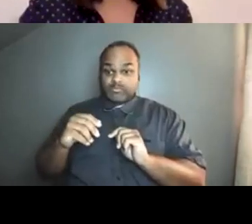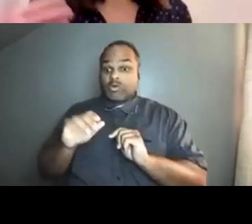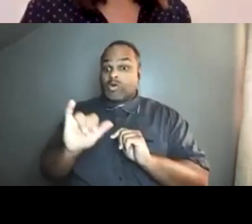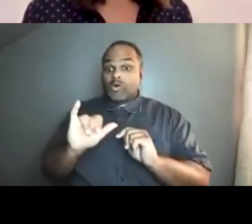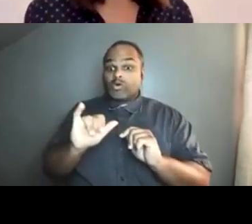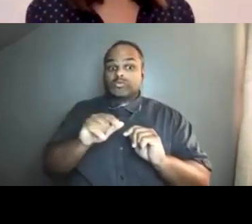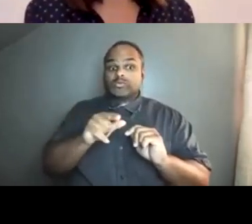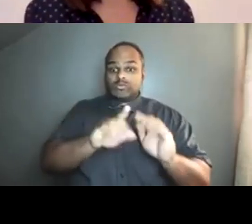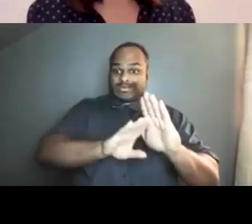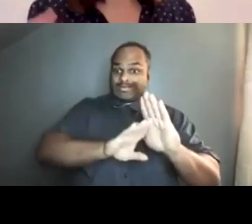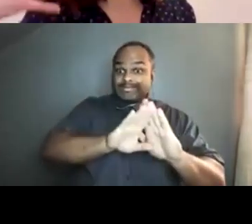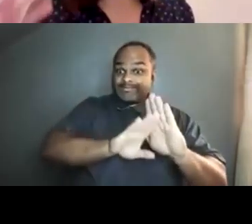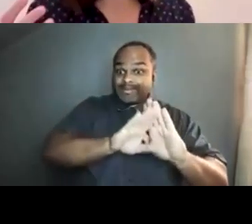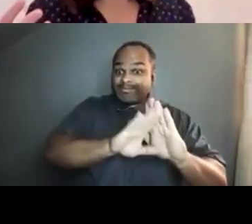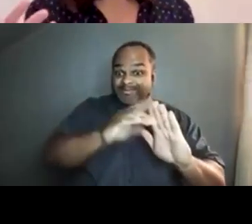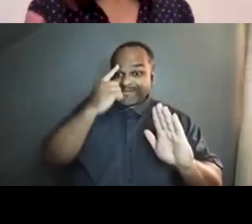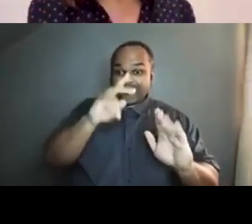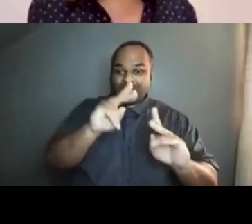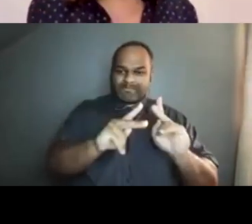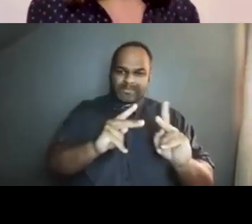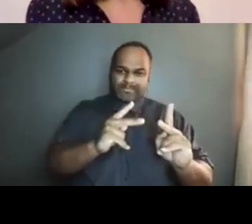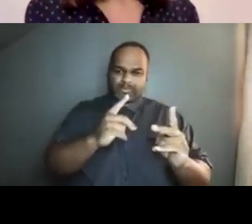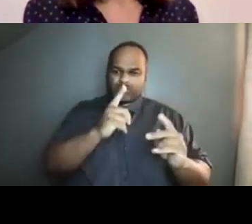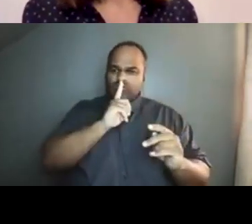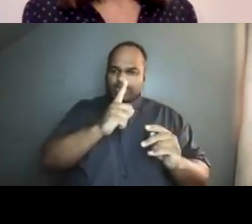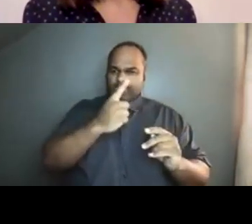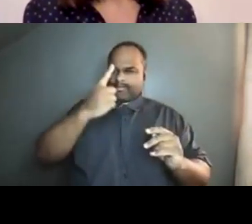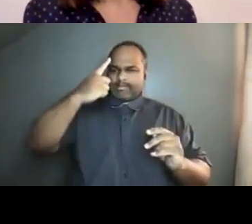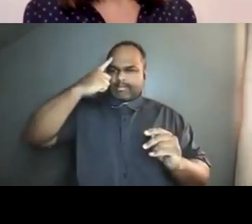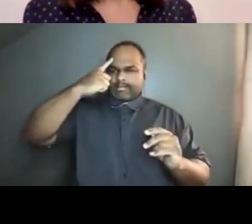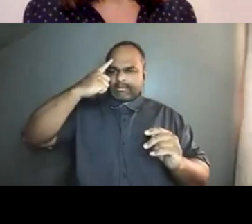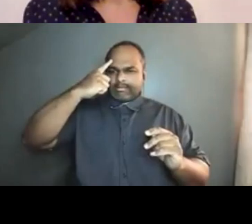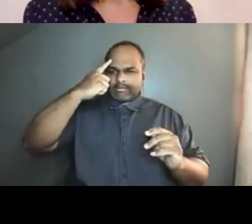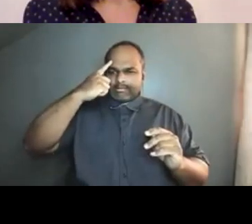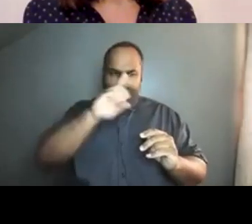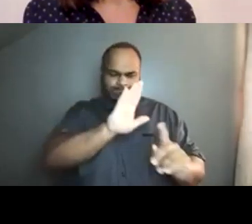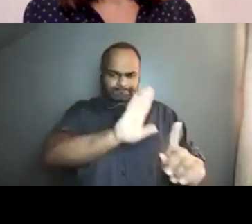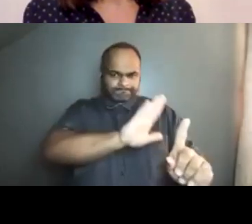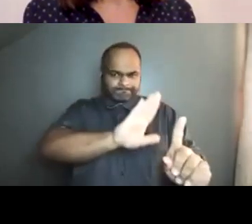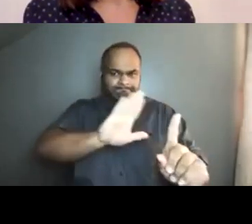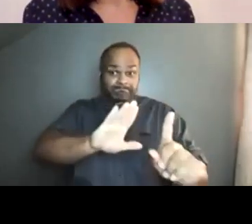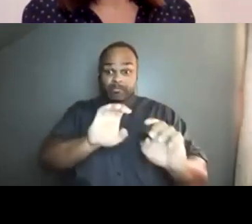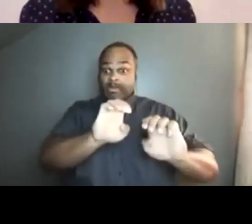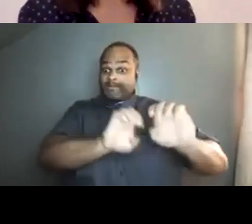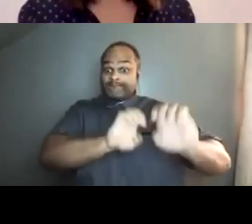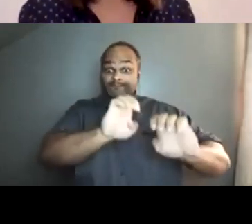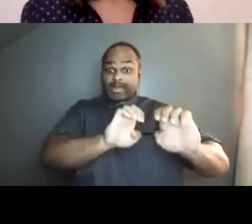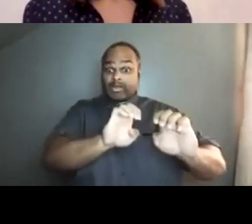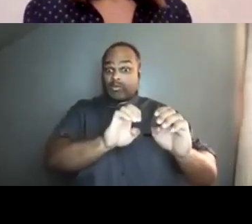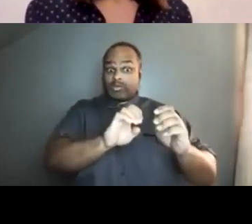the development of reflection, especially when the evaluation